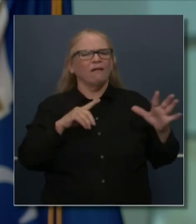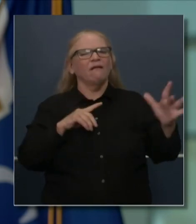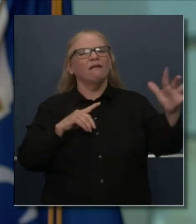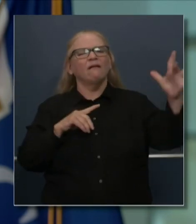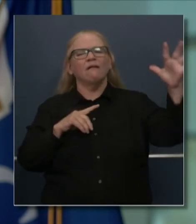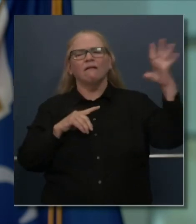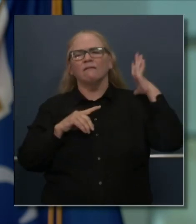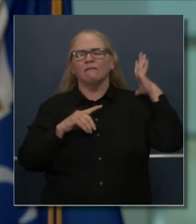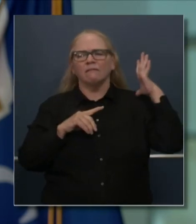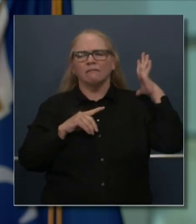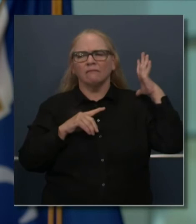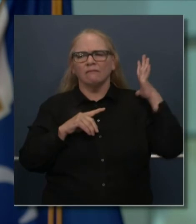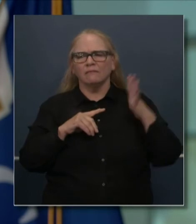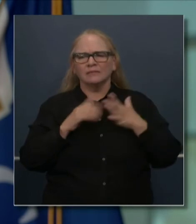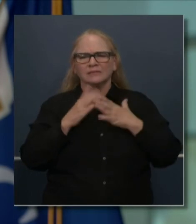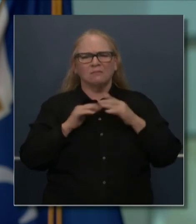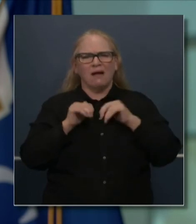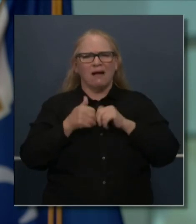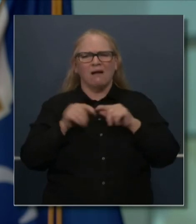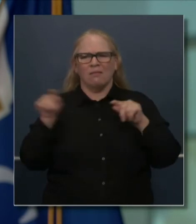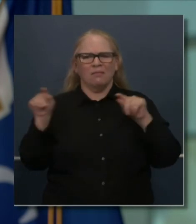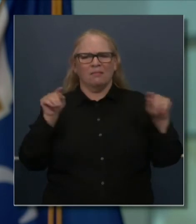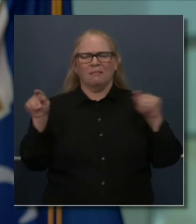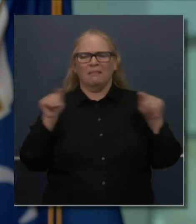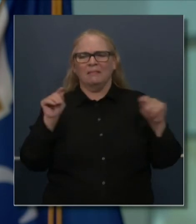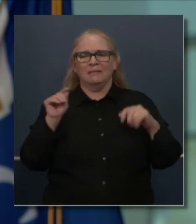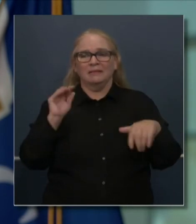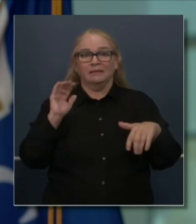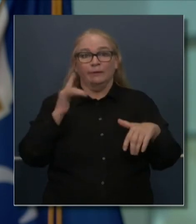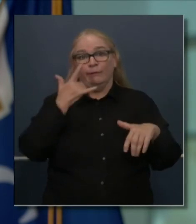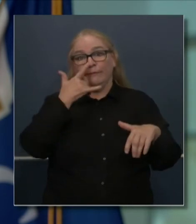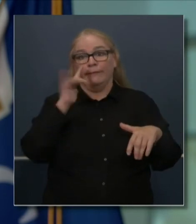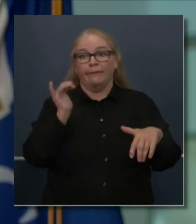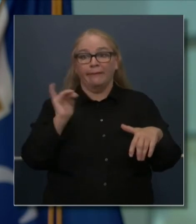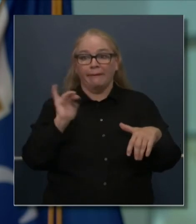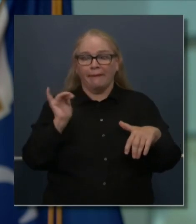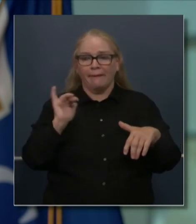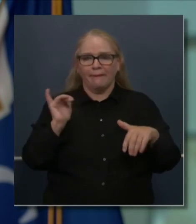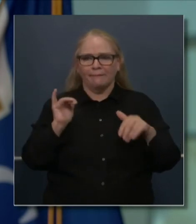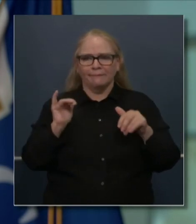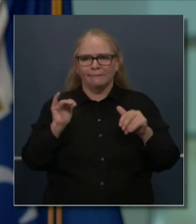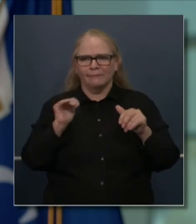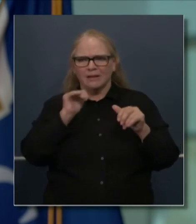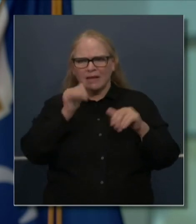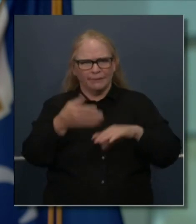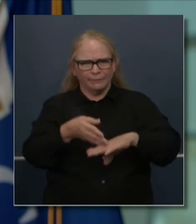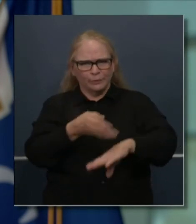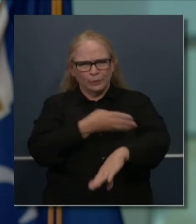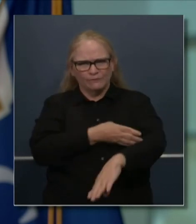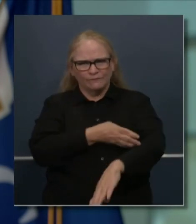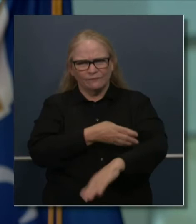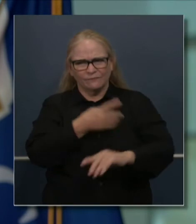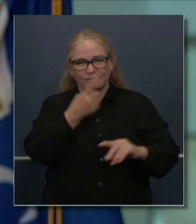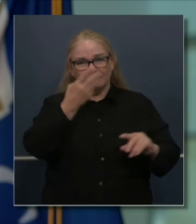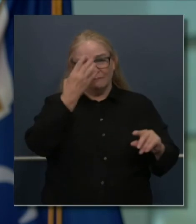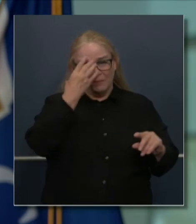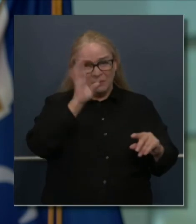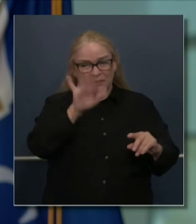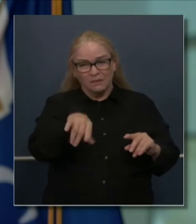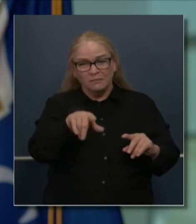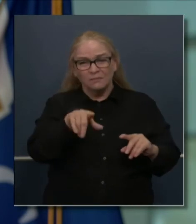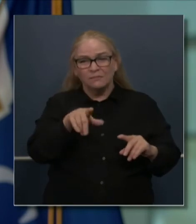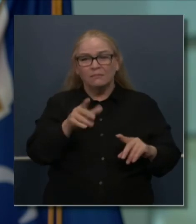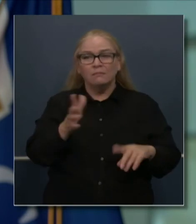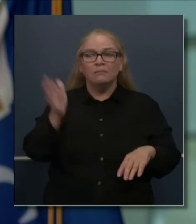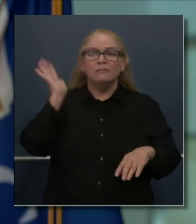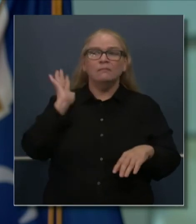and somehow that was not heeded. Can you comment on that? Did you know that when you beforehand, or did you